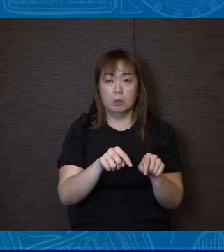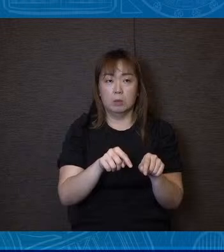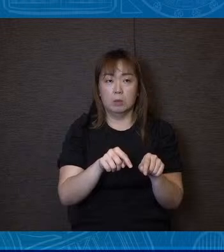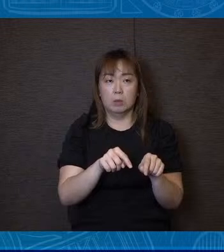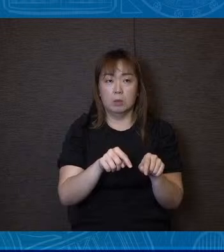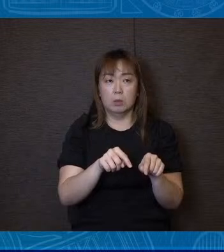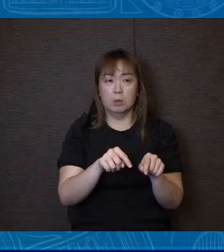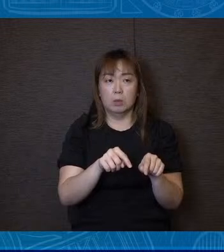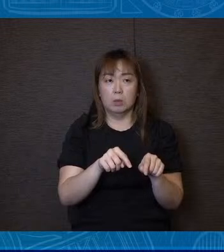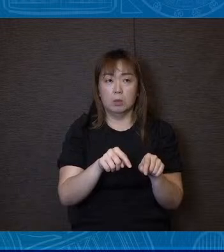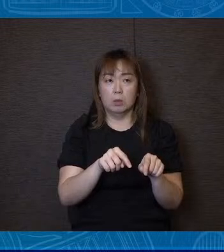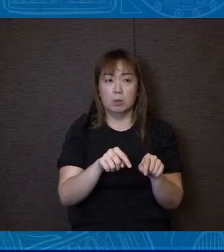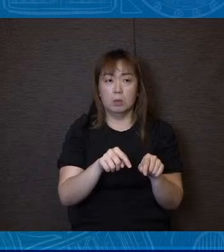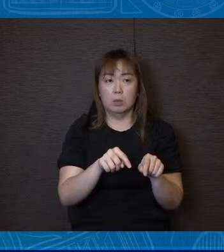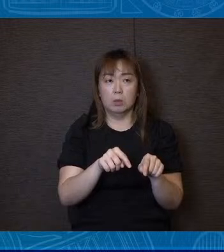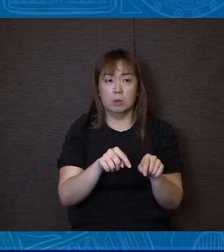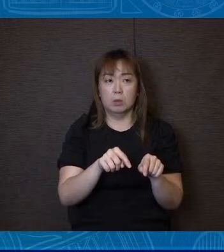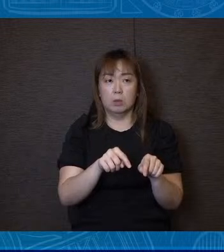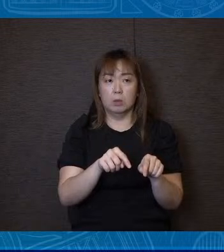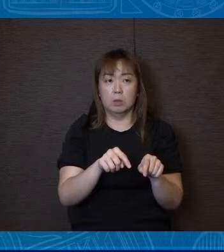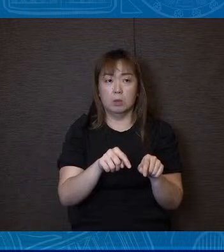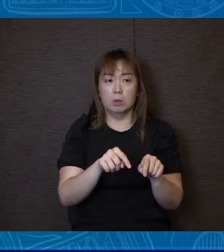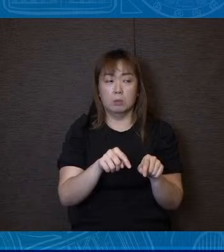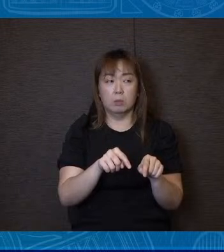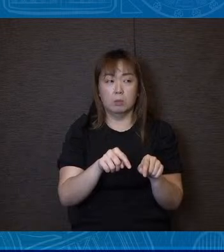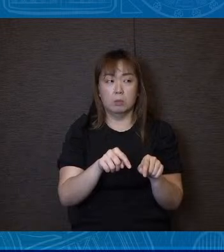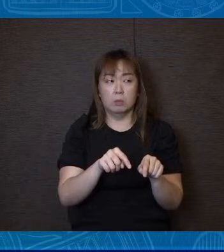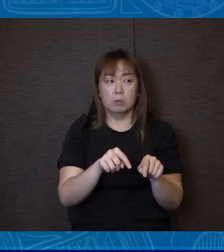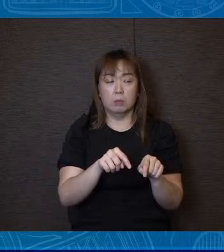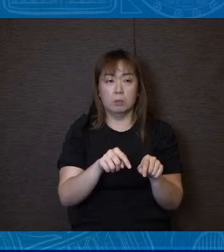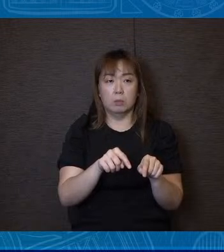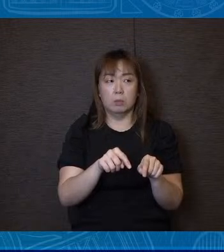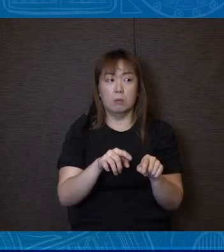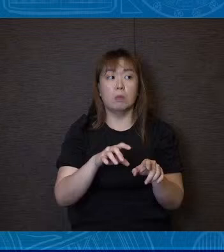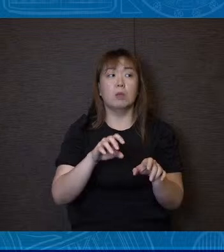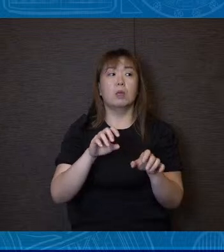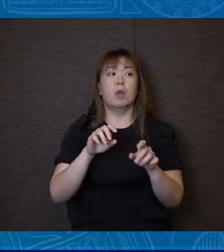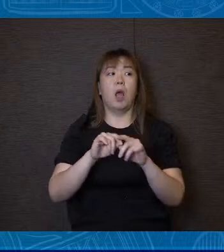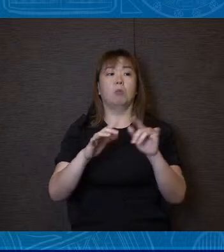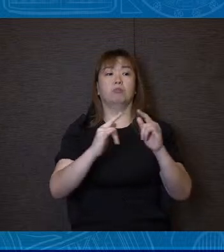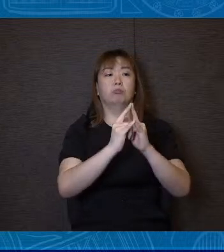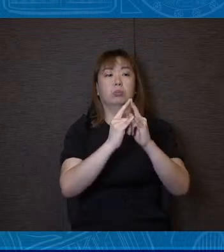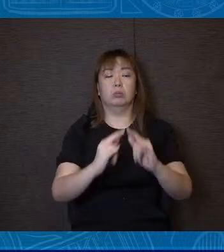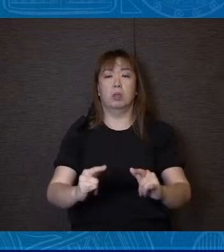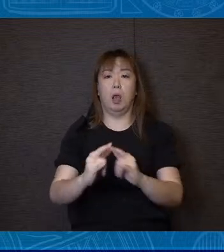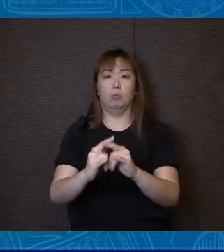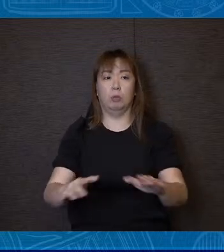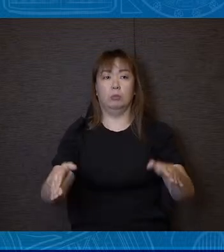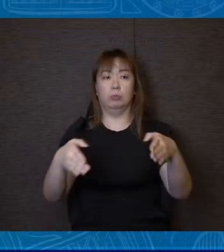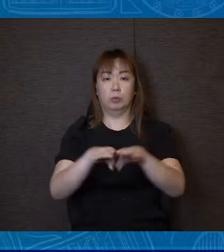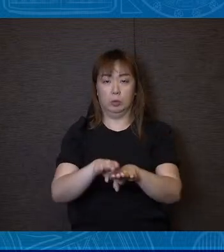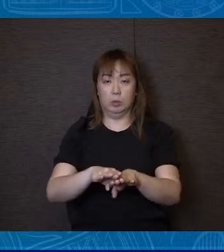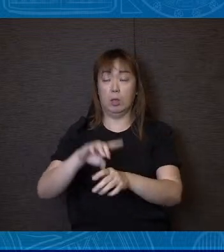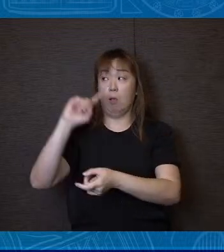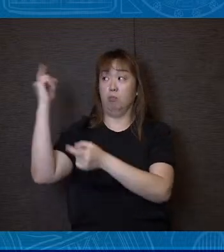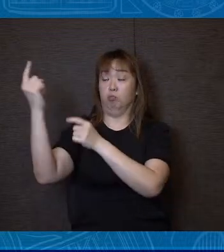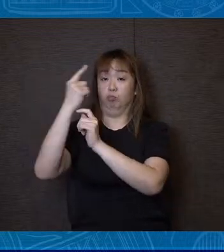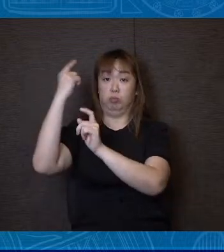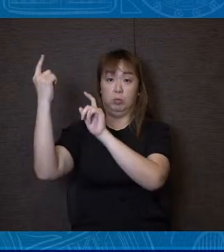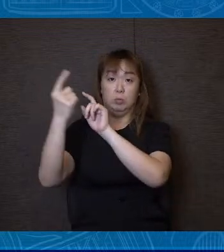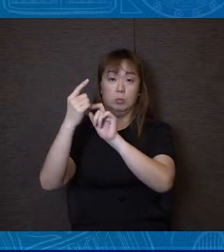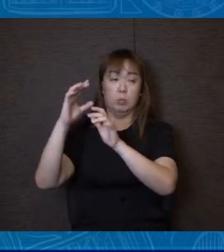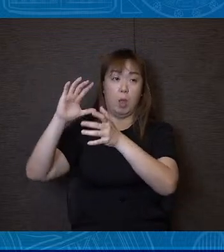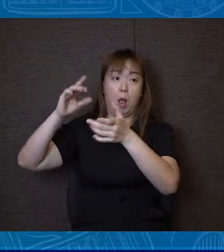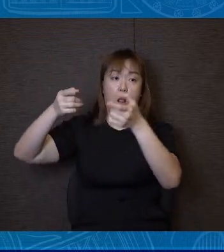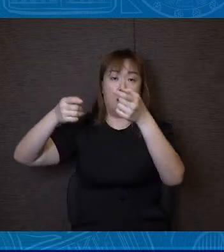decamped their evacuation because they thought typhoon is already gone. Quinta, or Molavi in